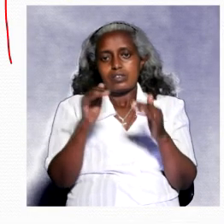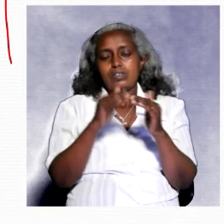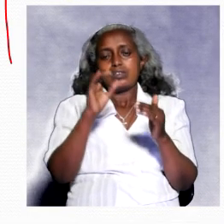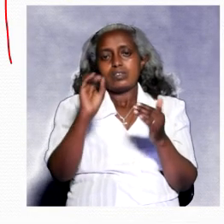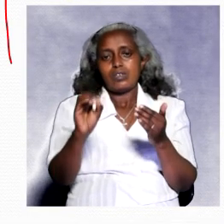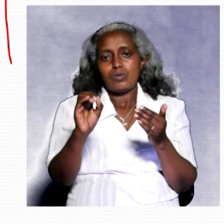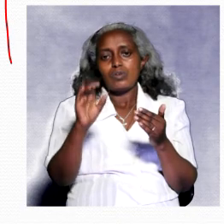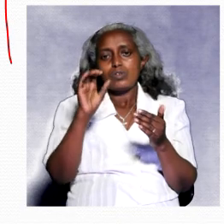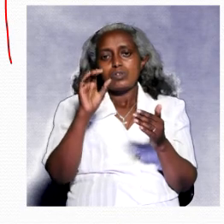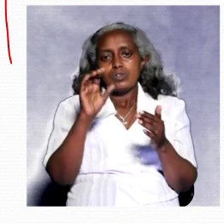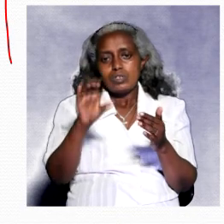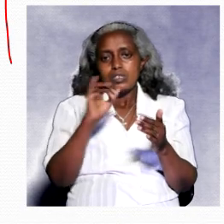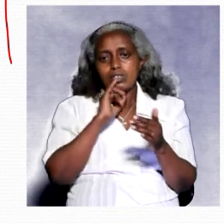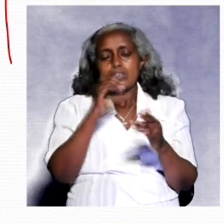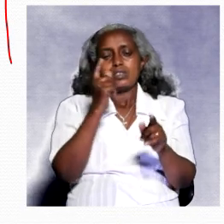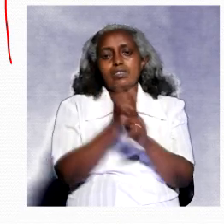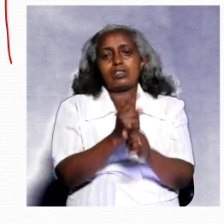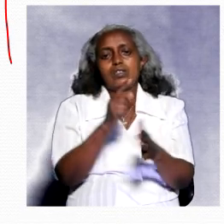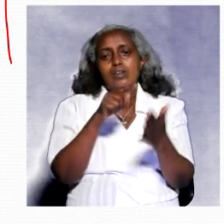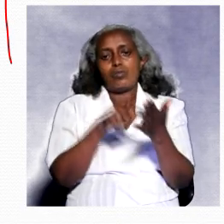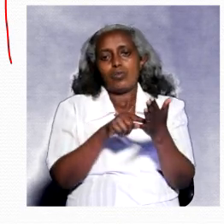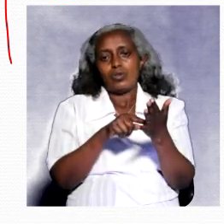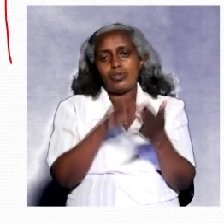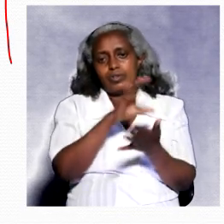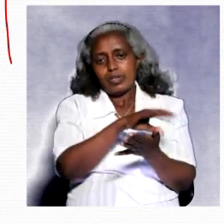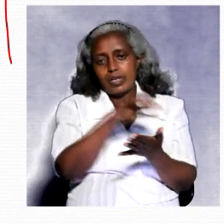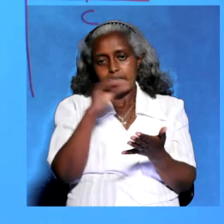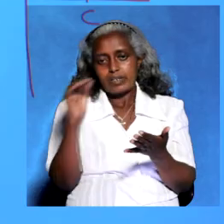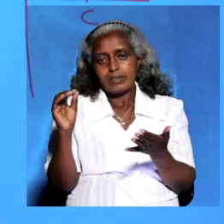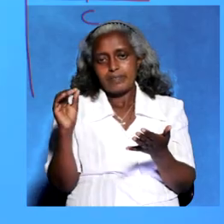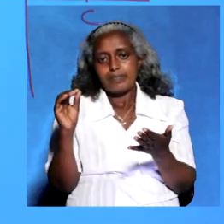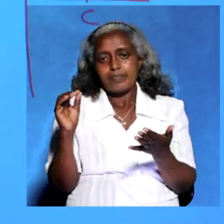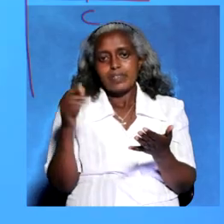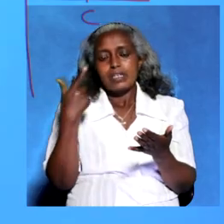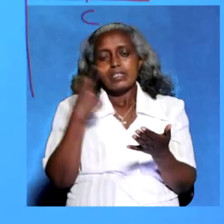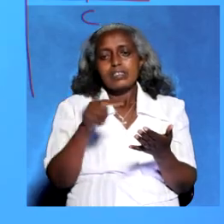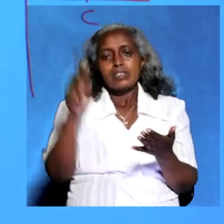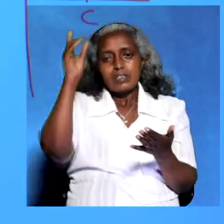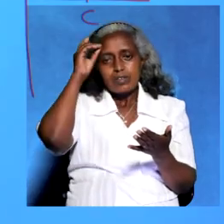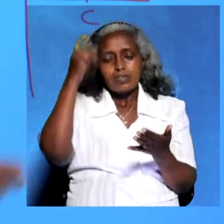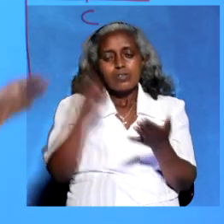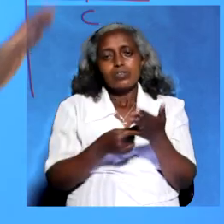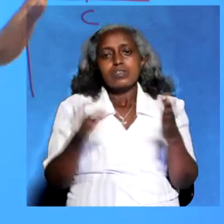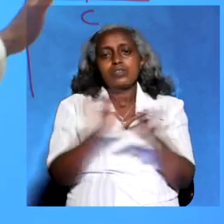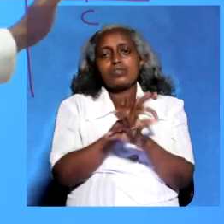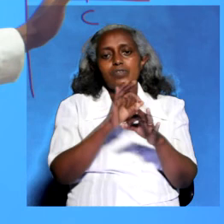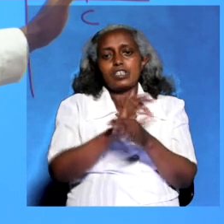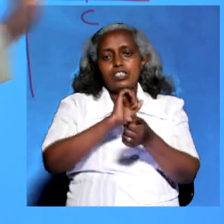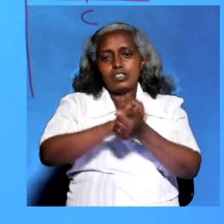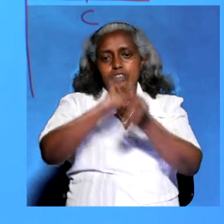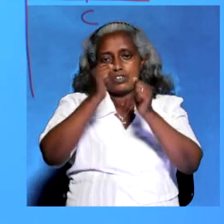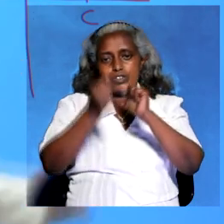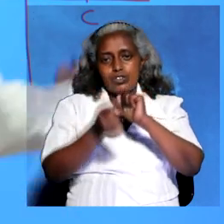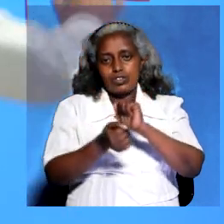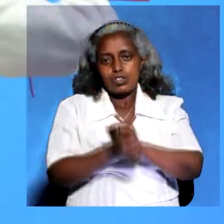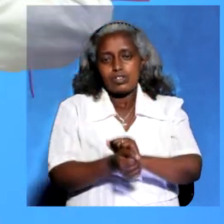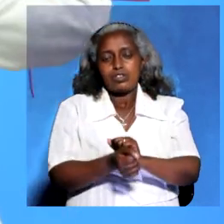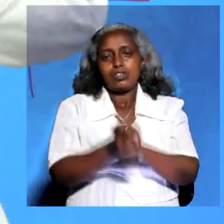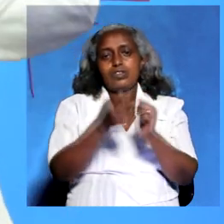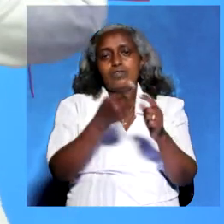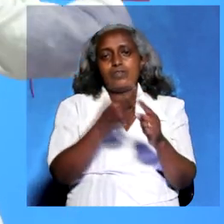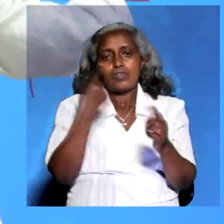C is a critical point. And the derivative of this function is changing